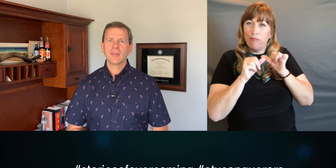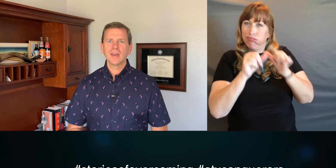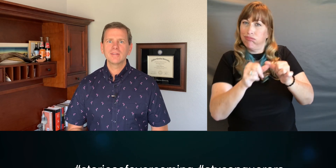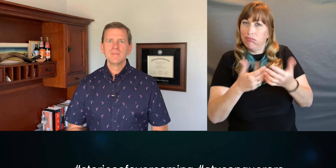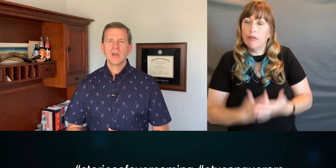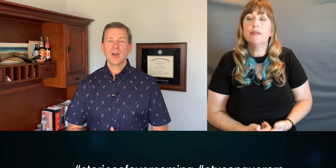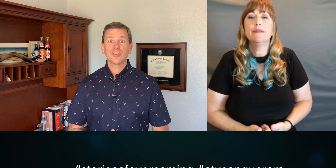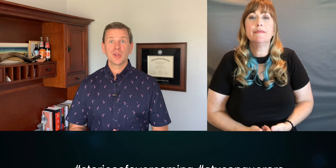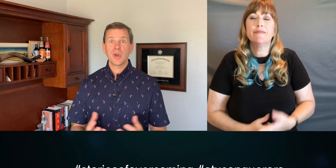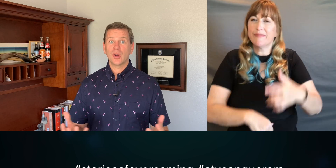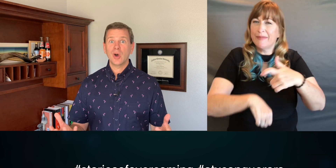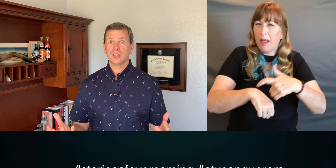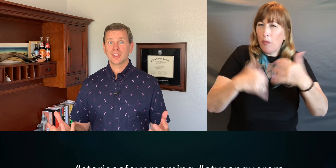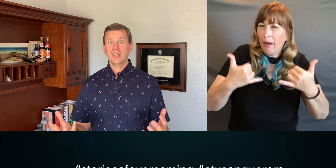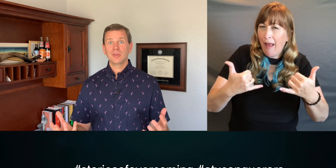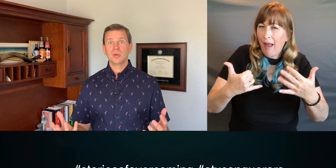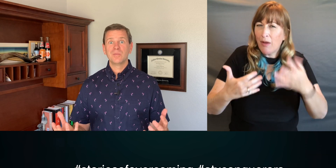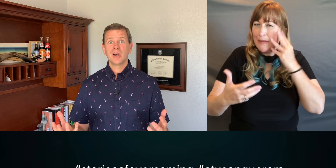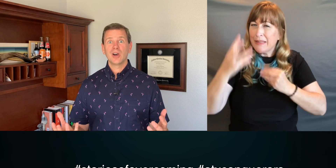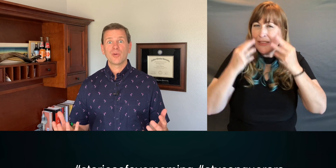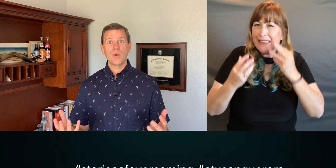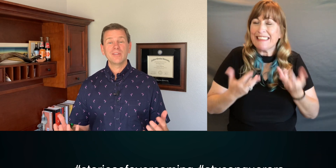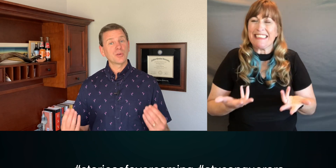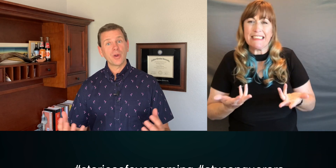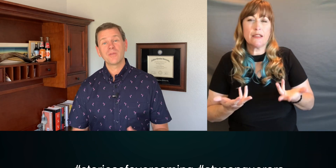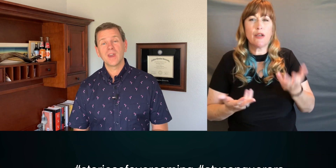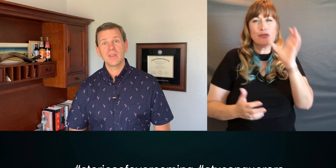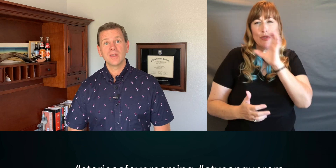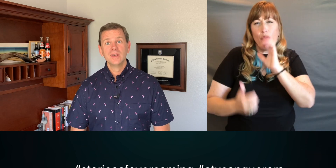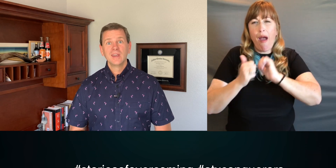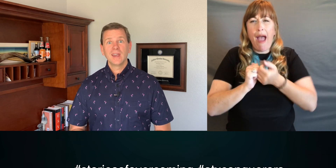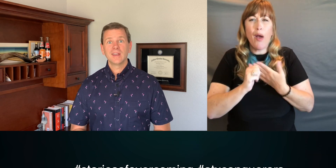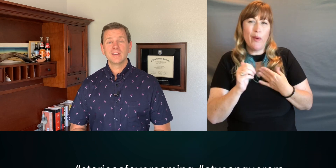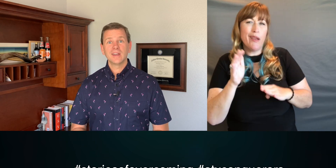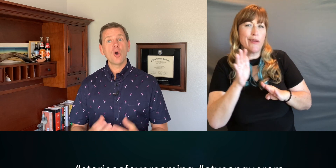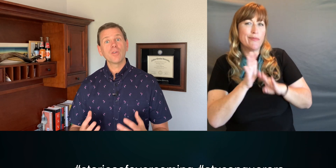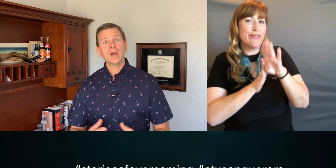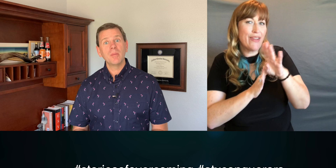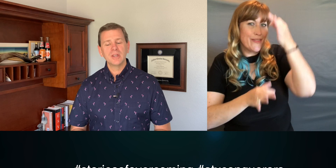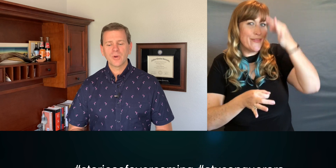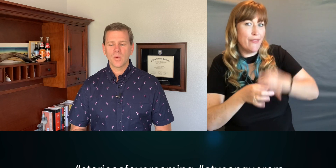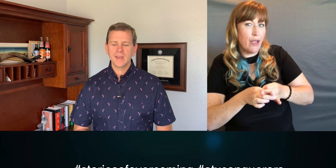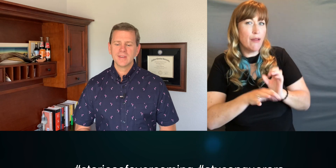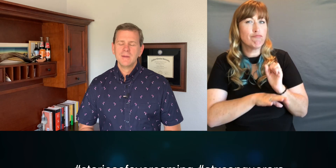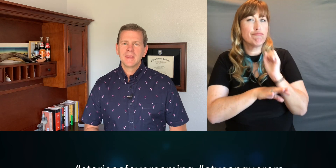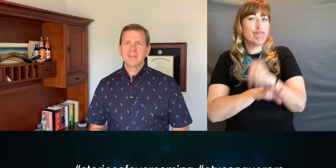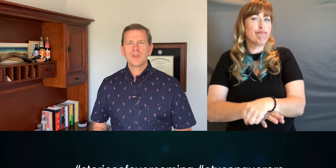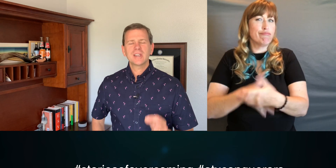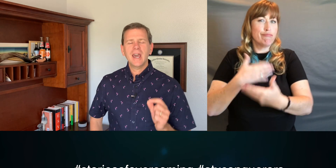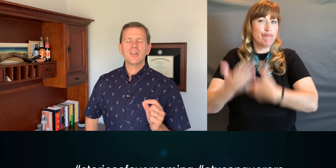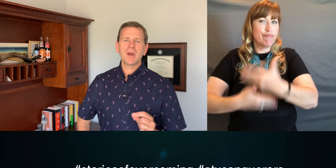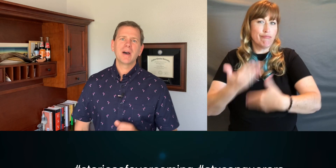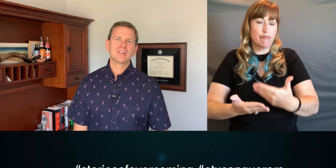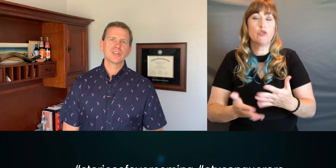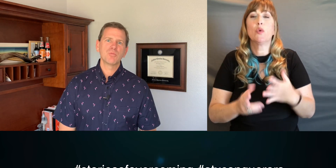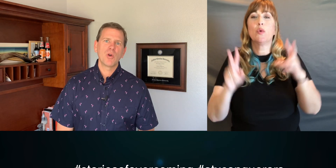like this, certainly we are all looking to for ways to grow in our faith and overcome in different ways. And so the